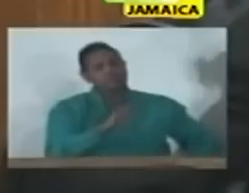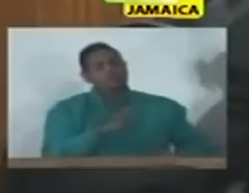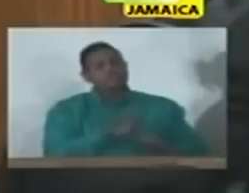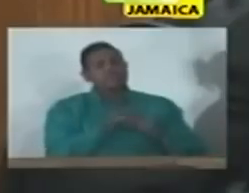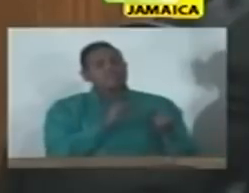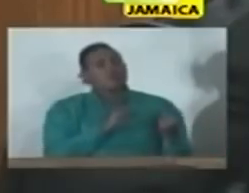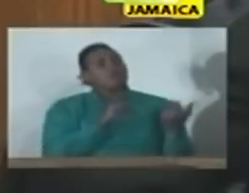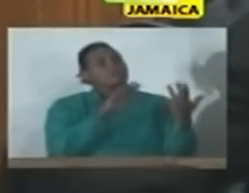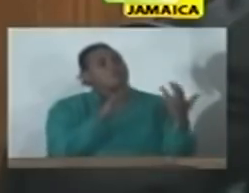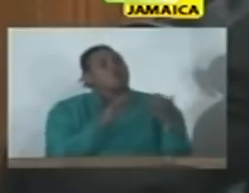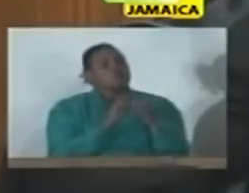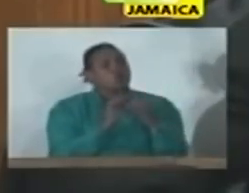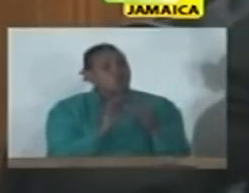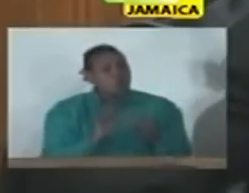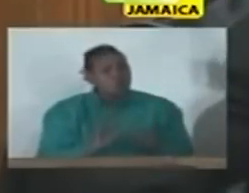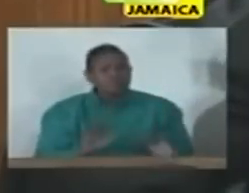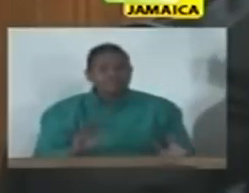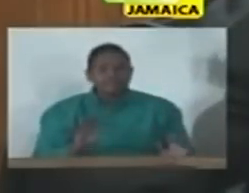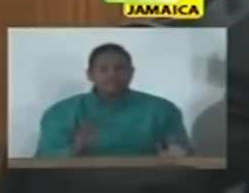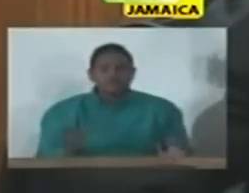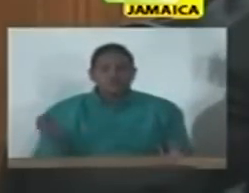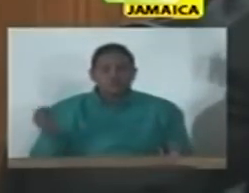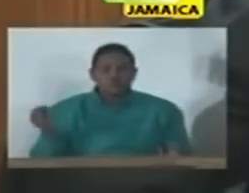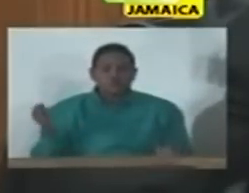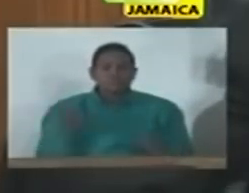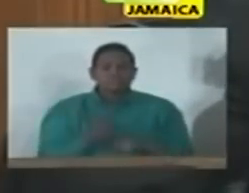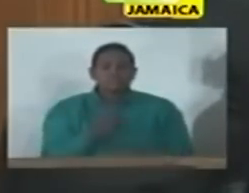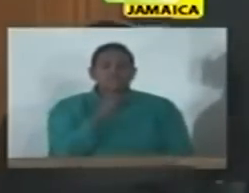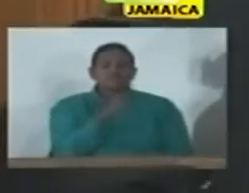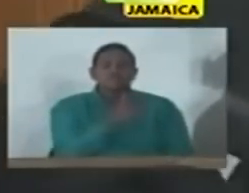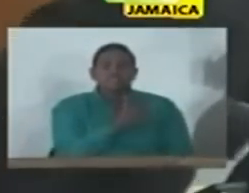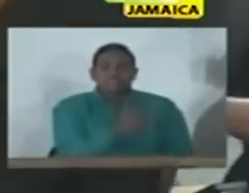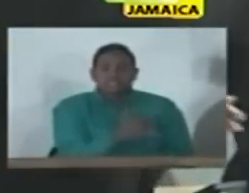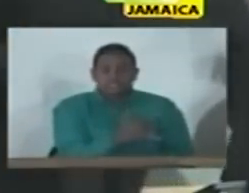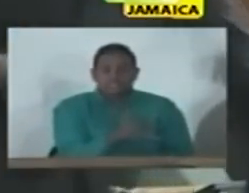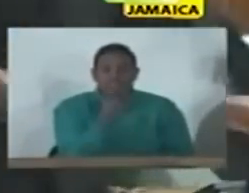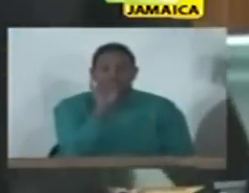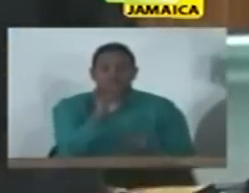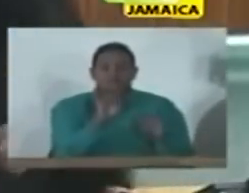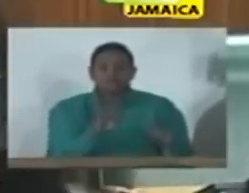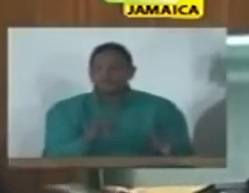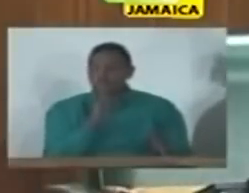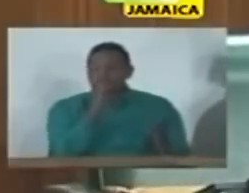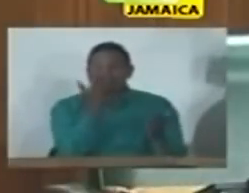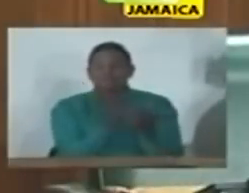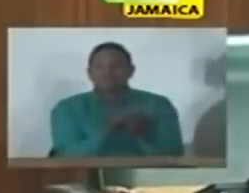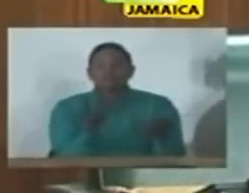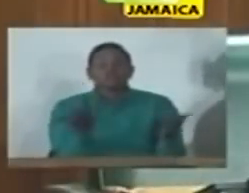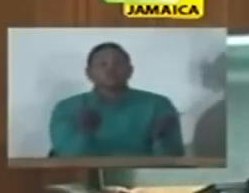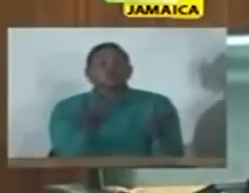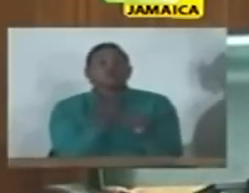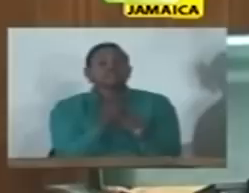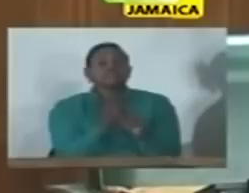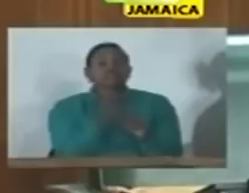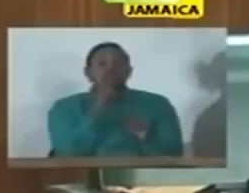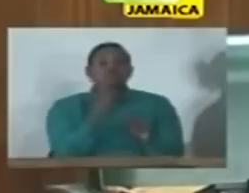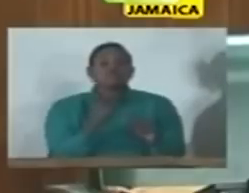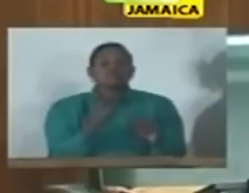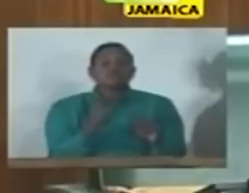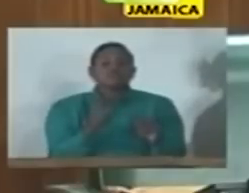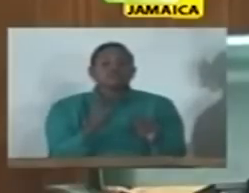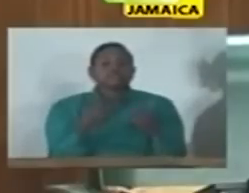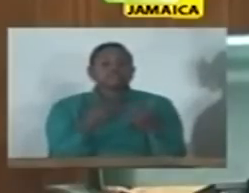approach of sensitivity, the fact is that quite apart